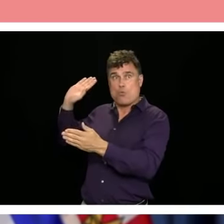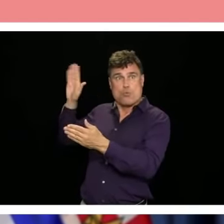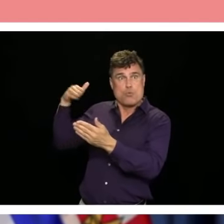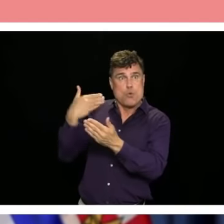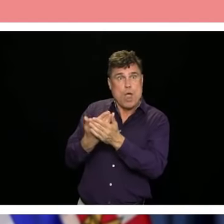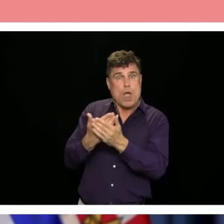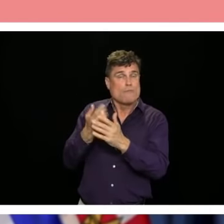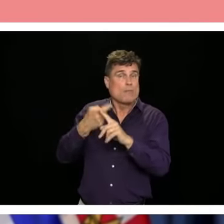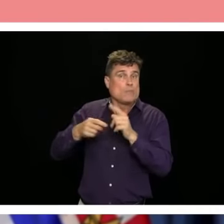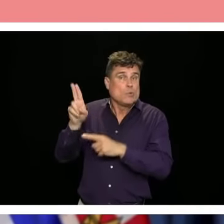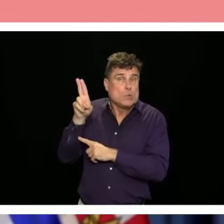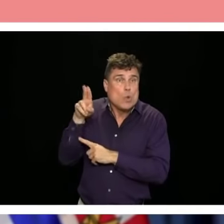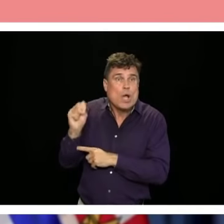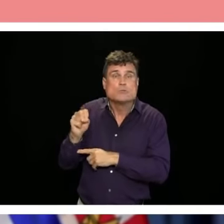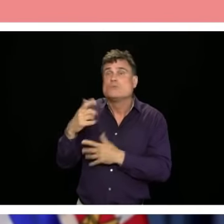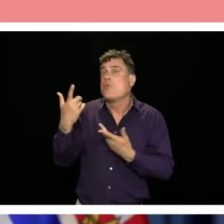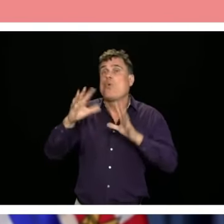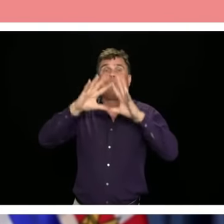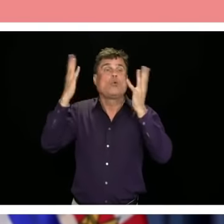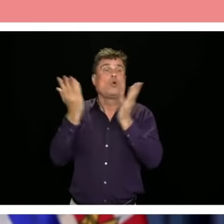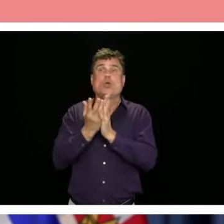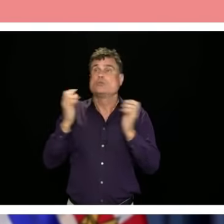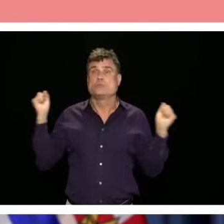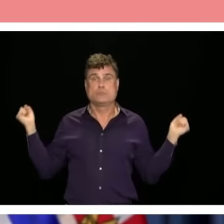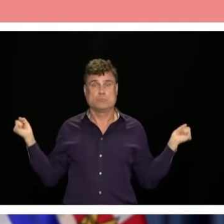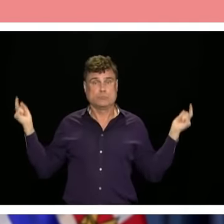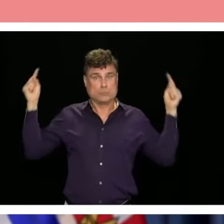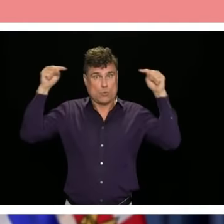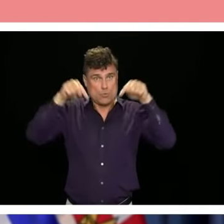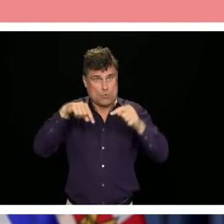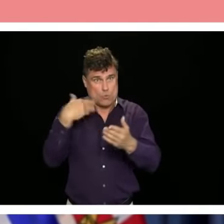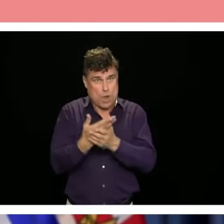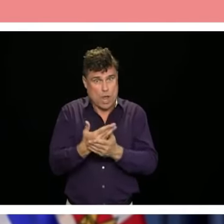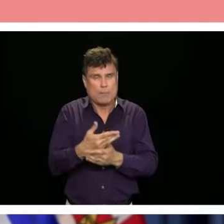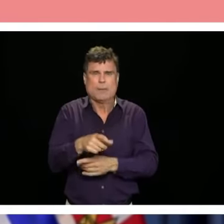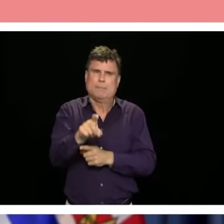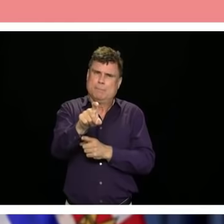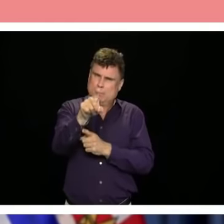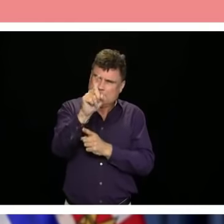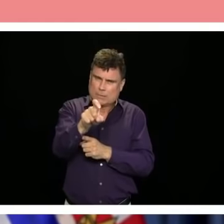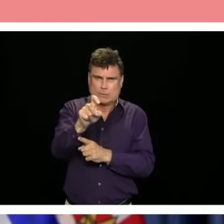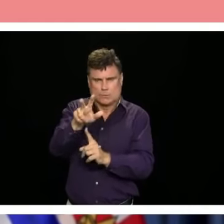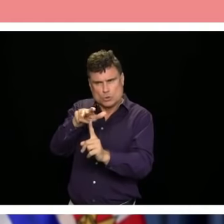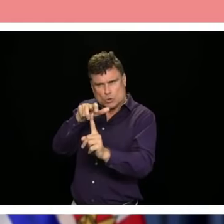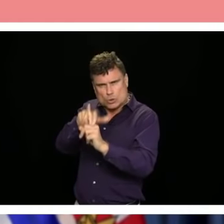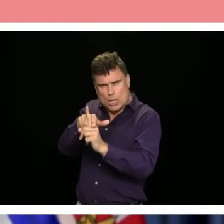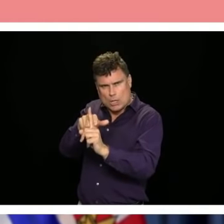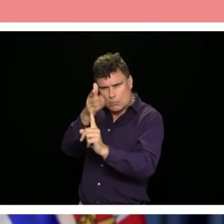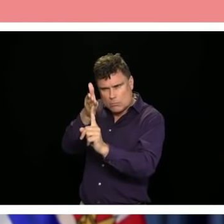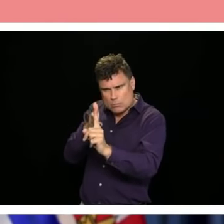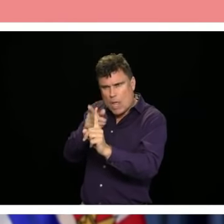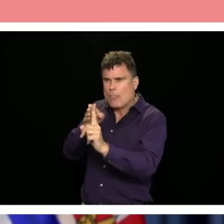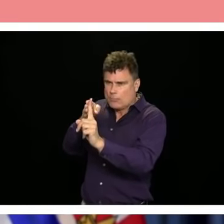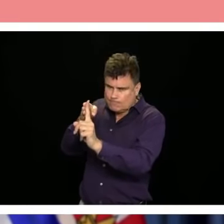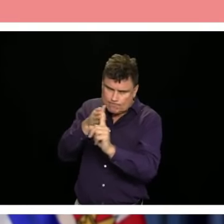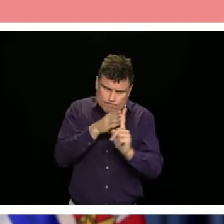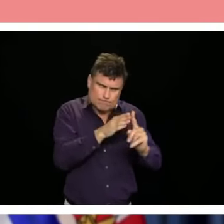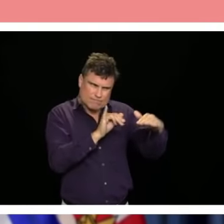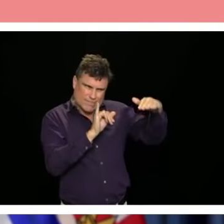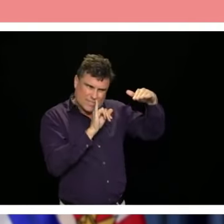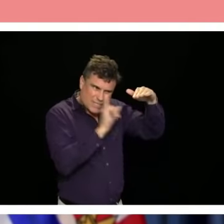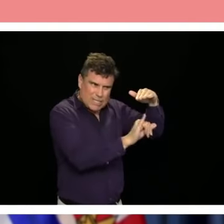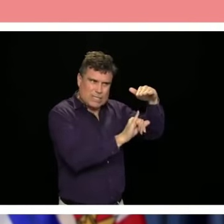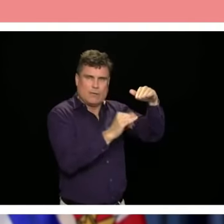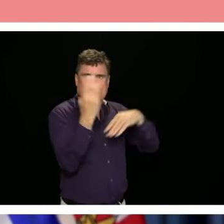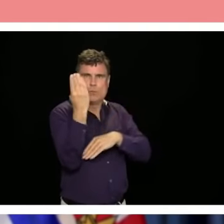in Alberta. So what this tells us is that our measures and the importance and the continuing importance of measures involving